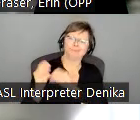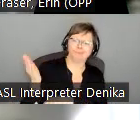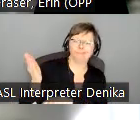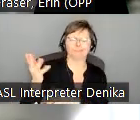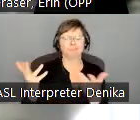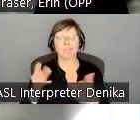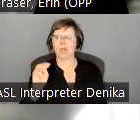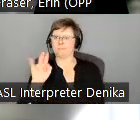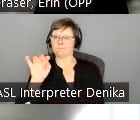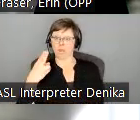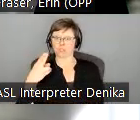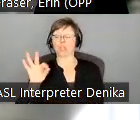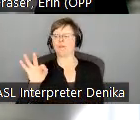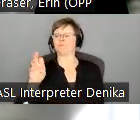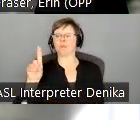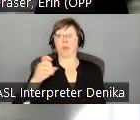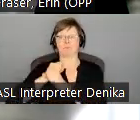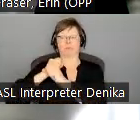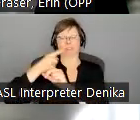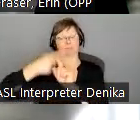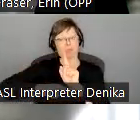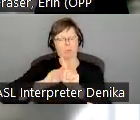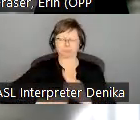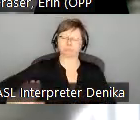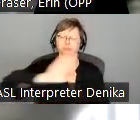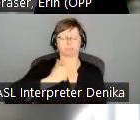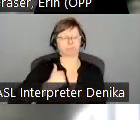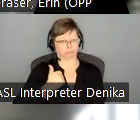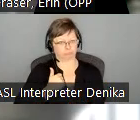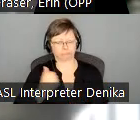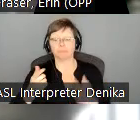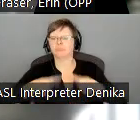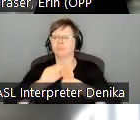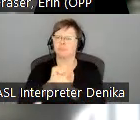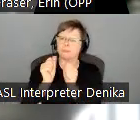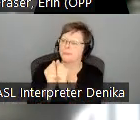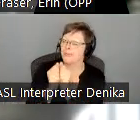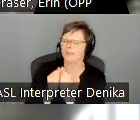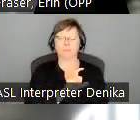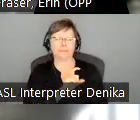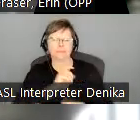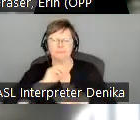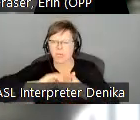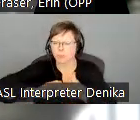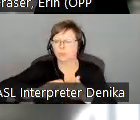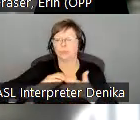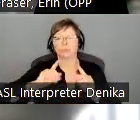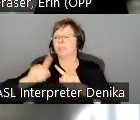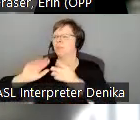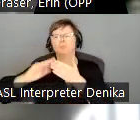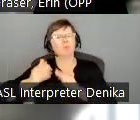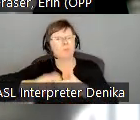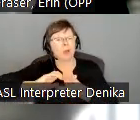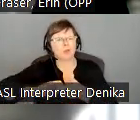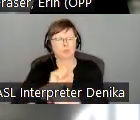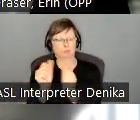Fraud Prevention Month across Canada. We work very closely with our policing partners and all of our community partners.